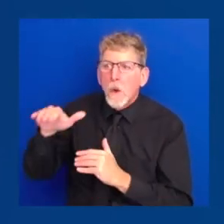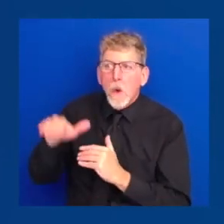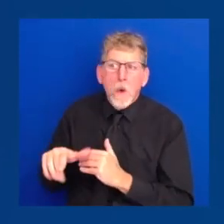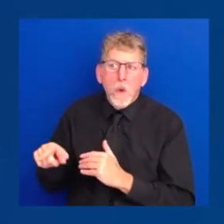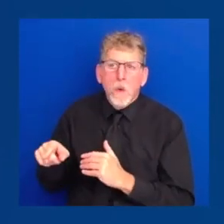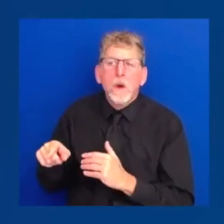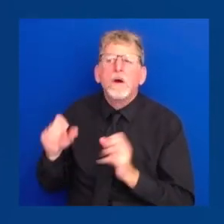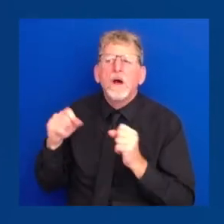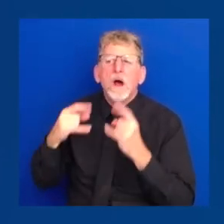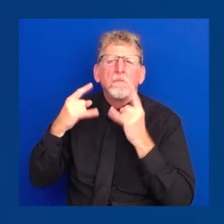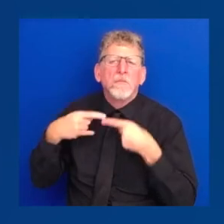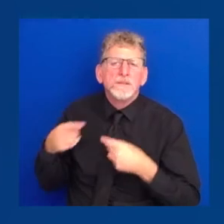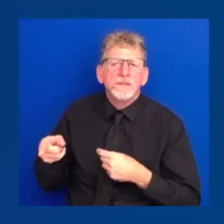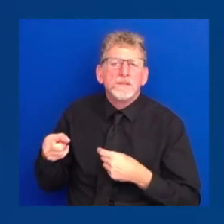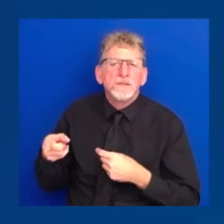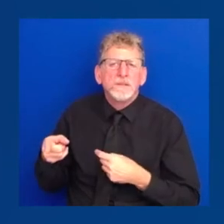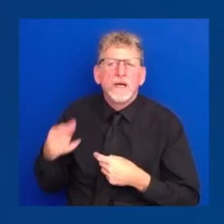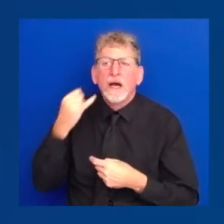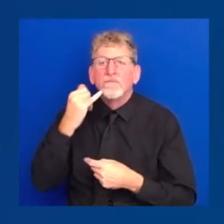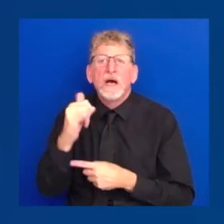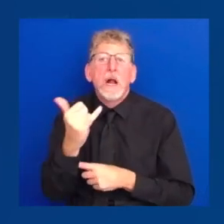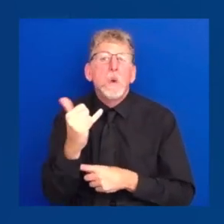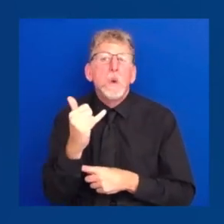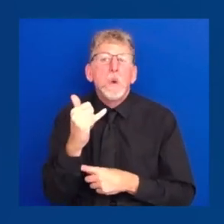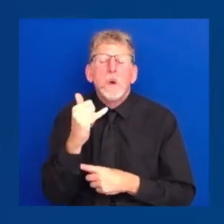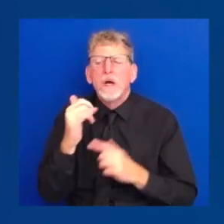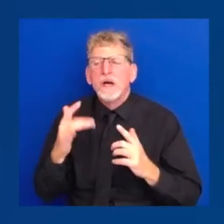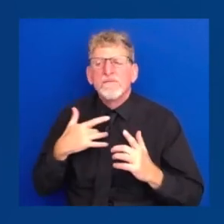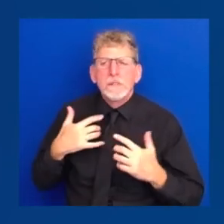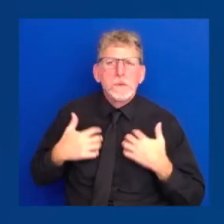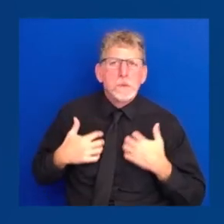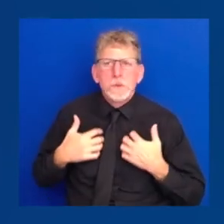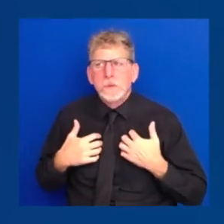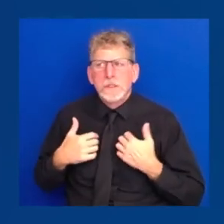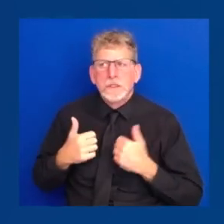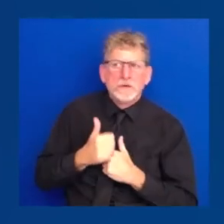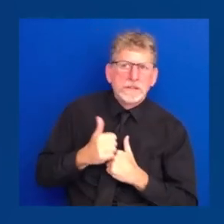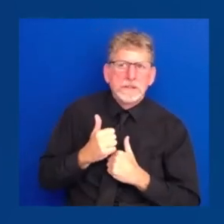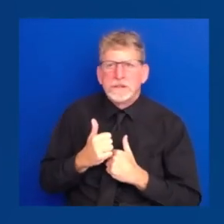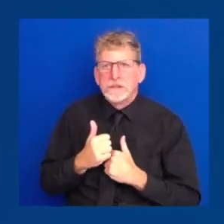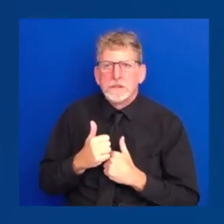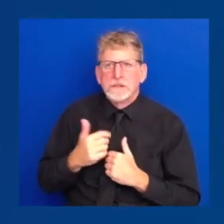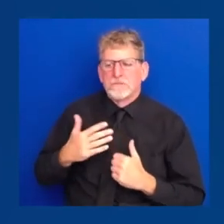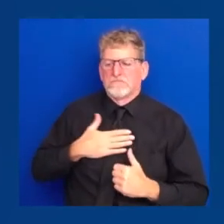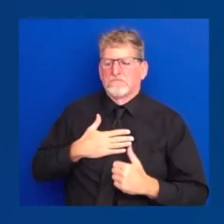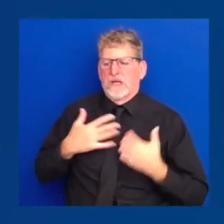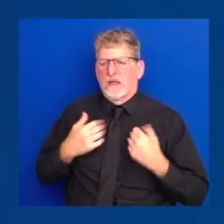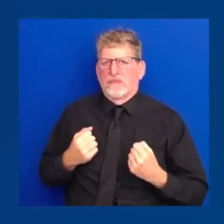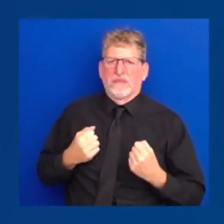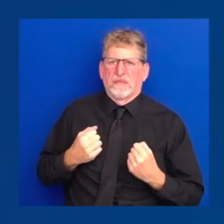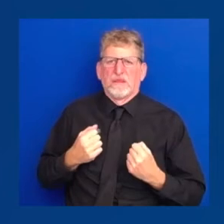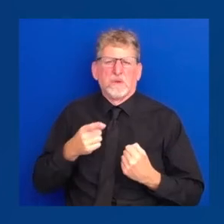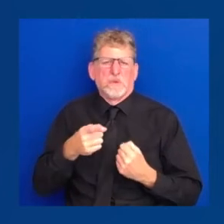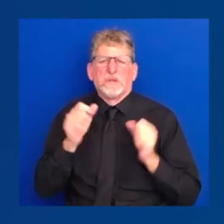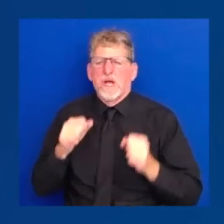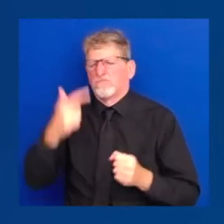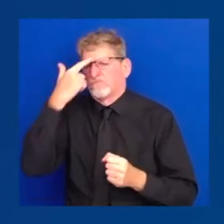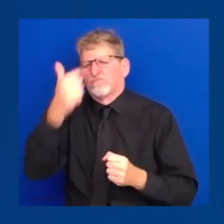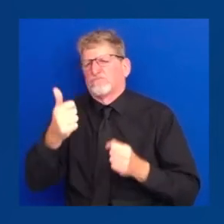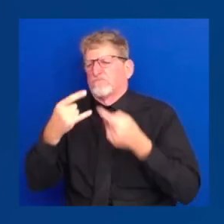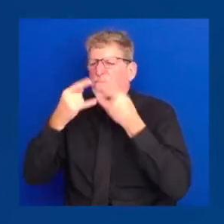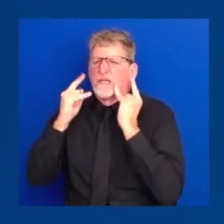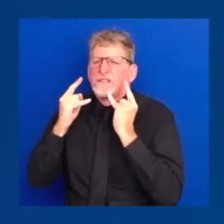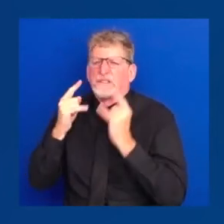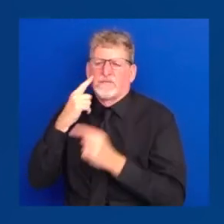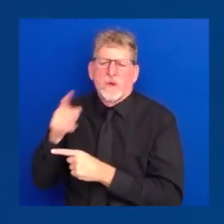your healthcare provider to give you some advice as to whether you would want to continue. On the federal workforce and the